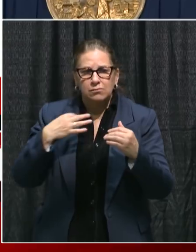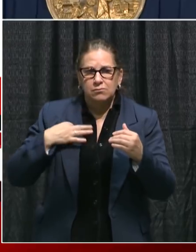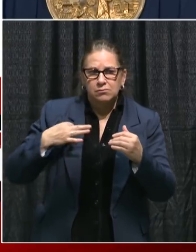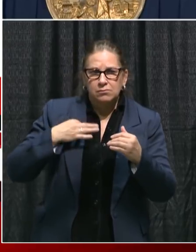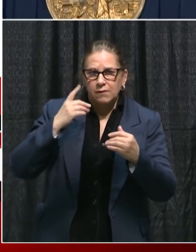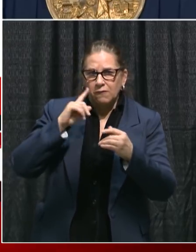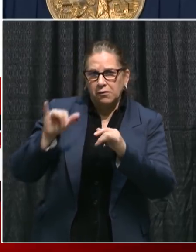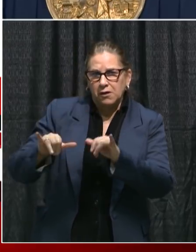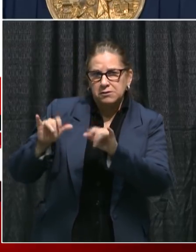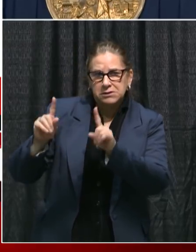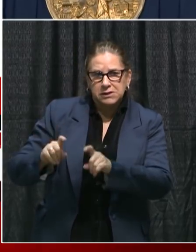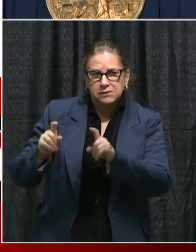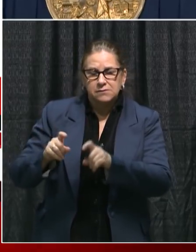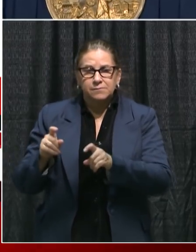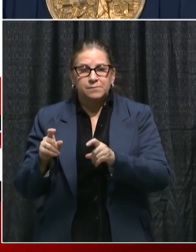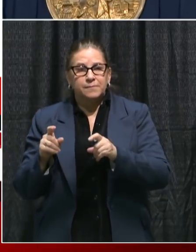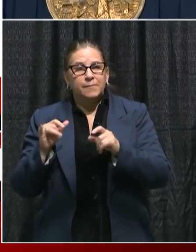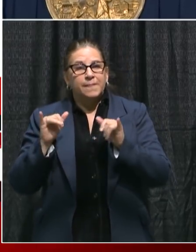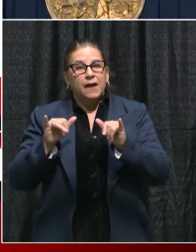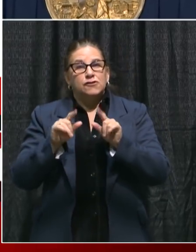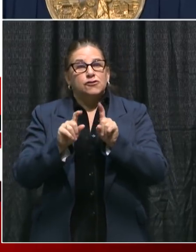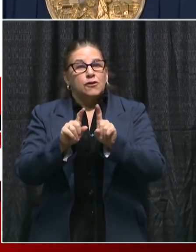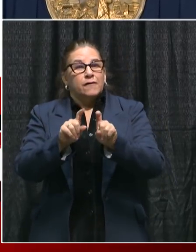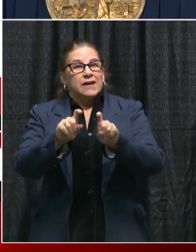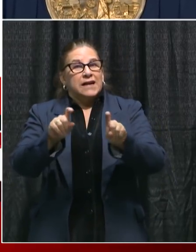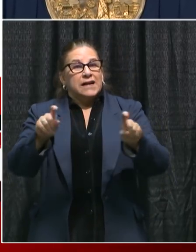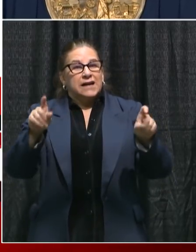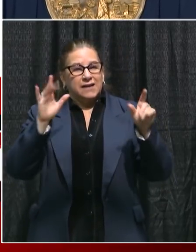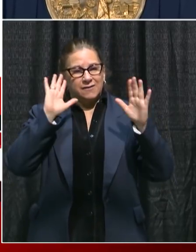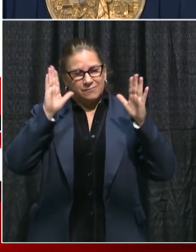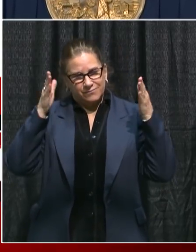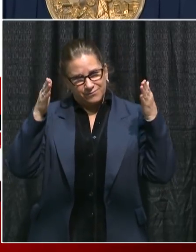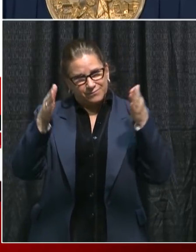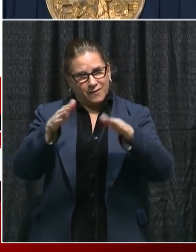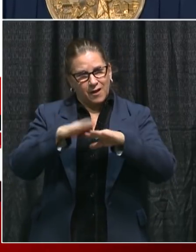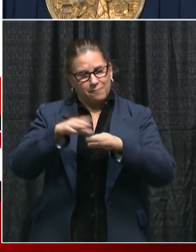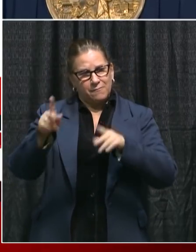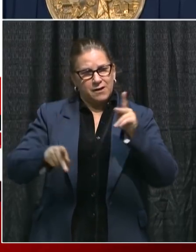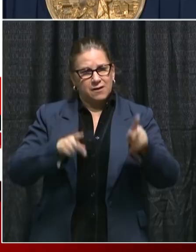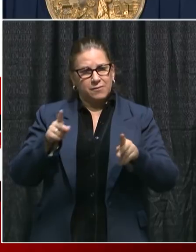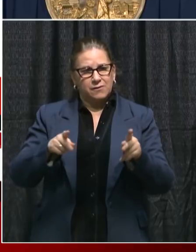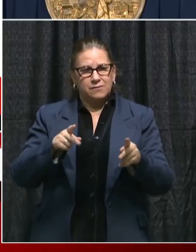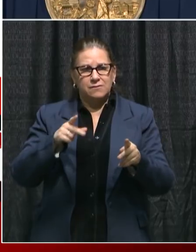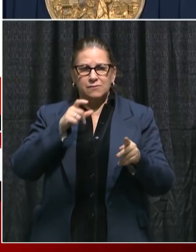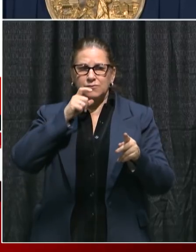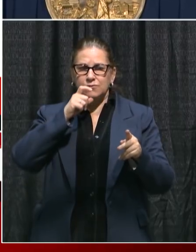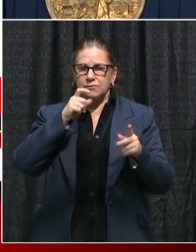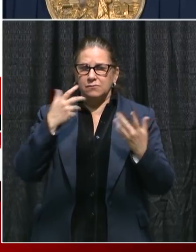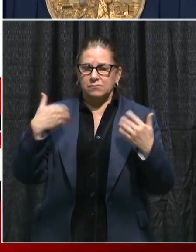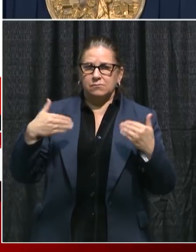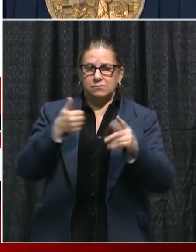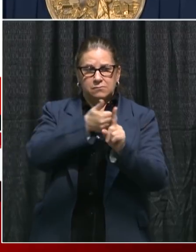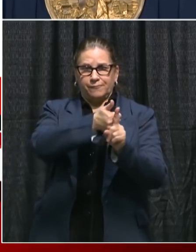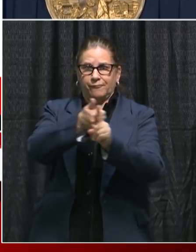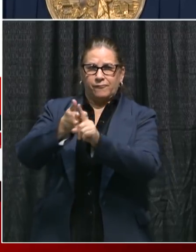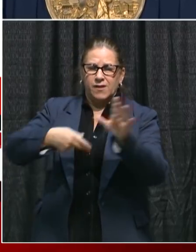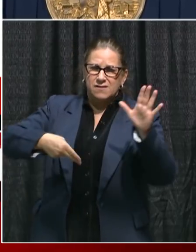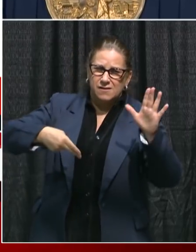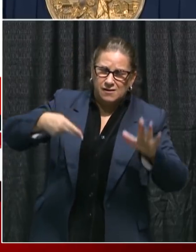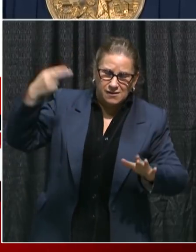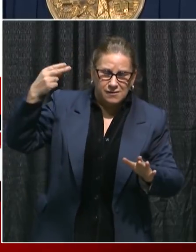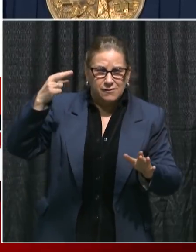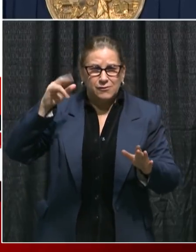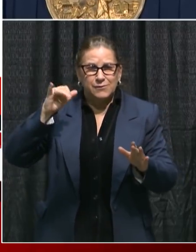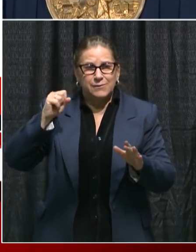on individuals with a high risk of exposure. The experts still don't know whether previous